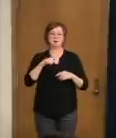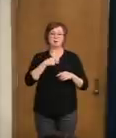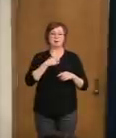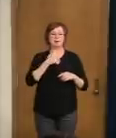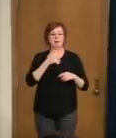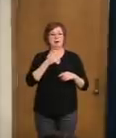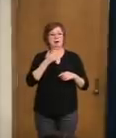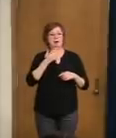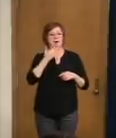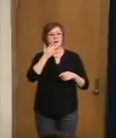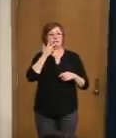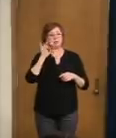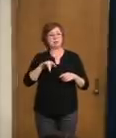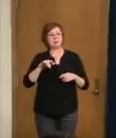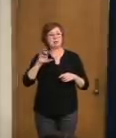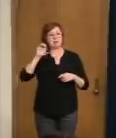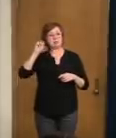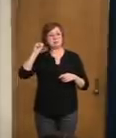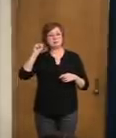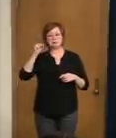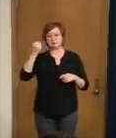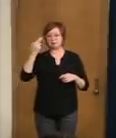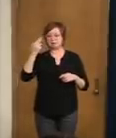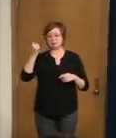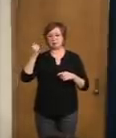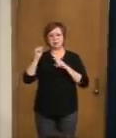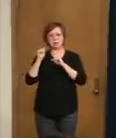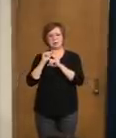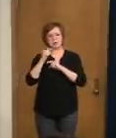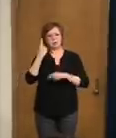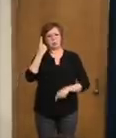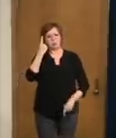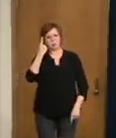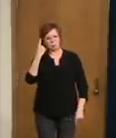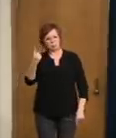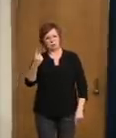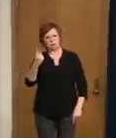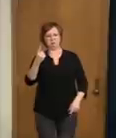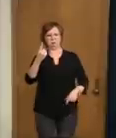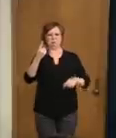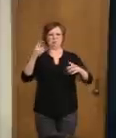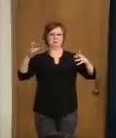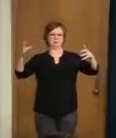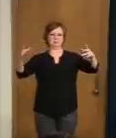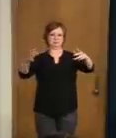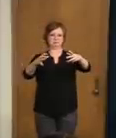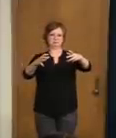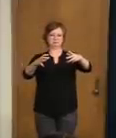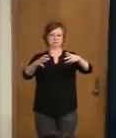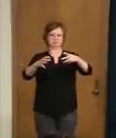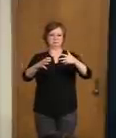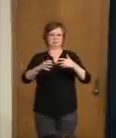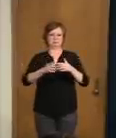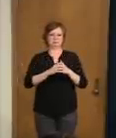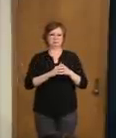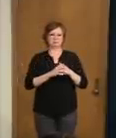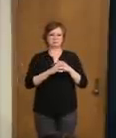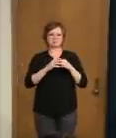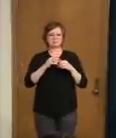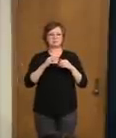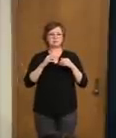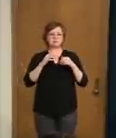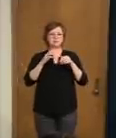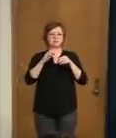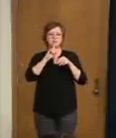strong position to learn from each other as we continuously roll this out, and we plan for phase 2 and